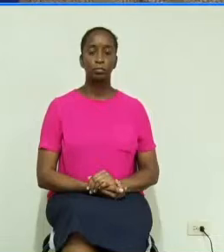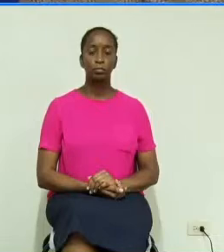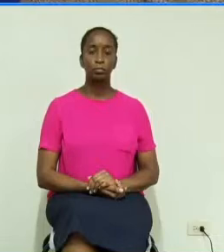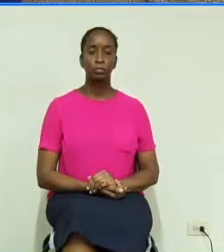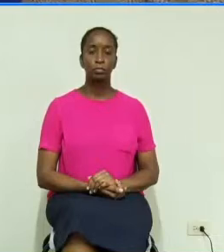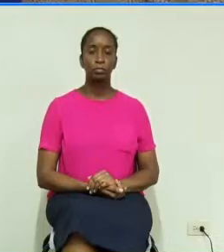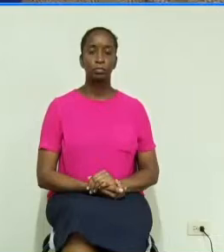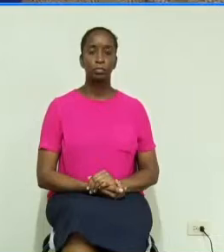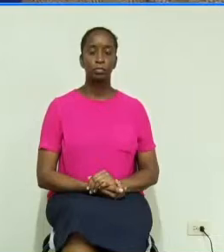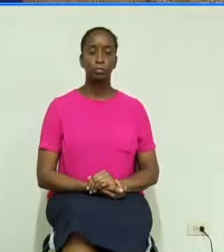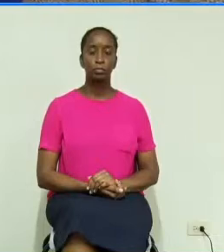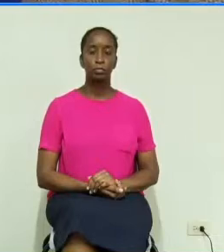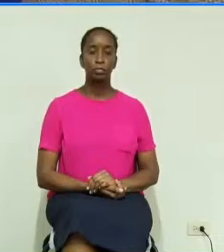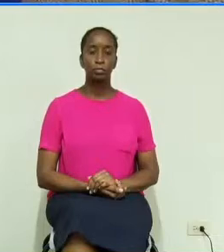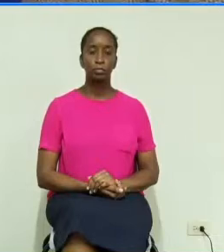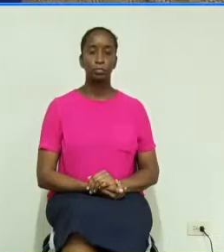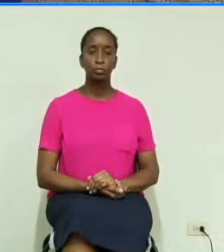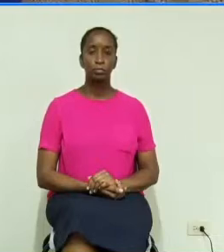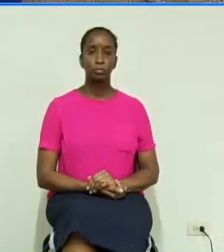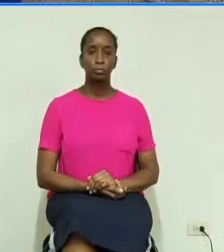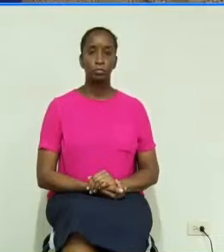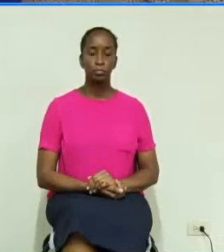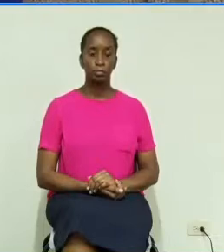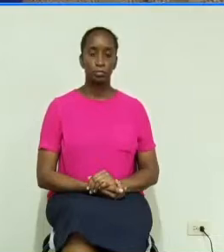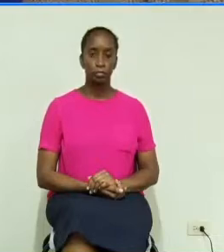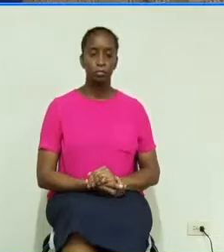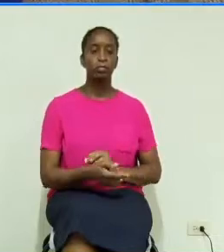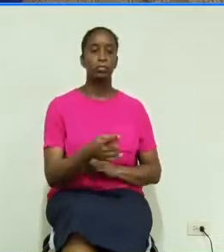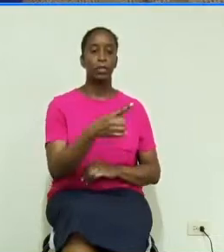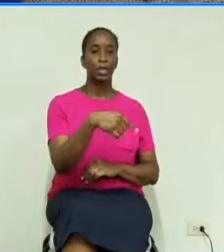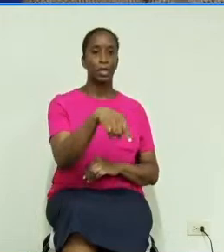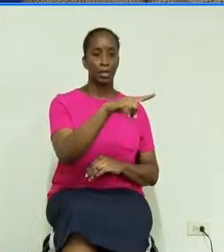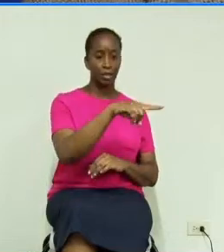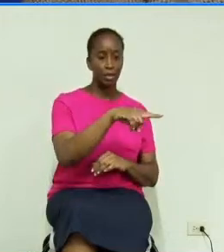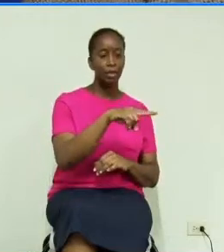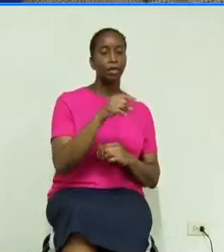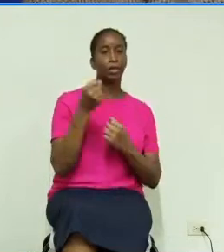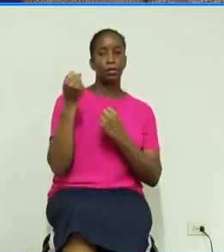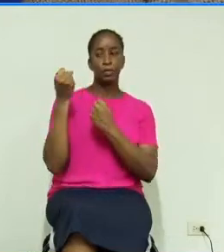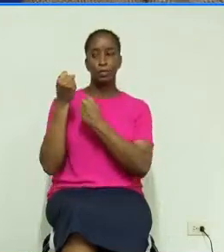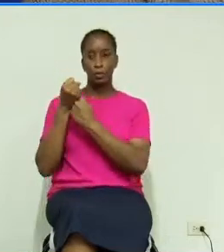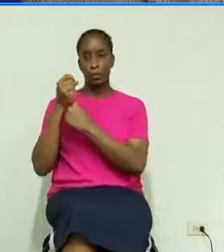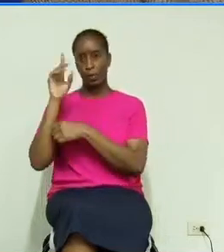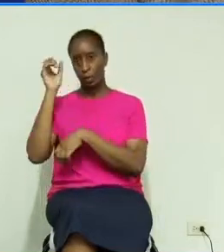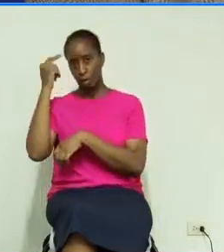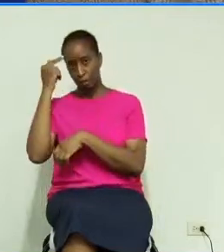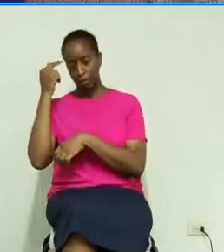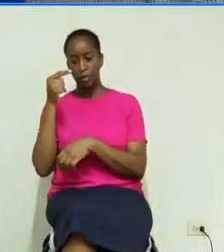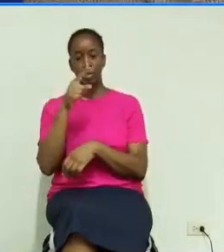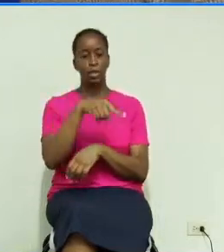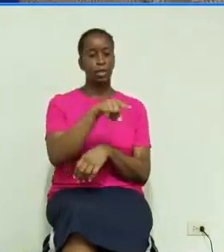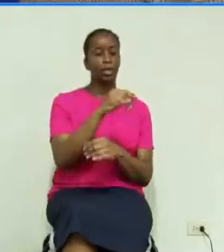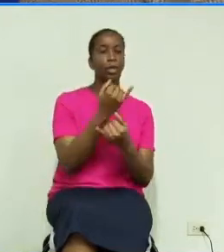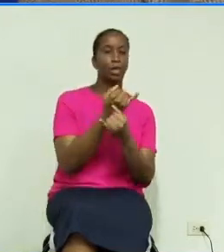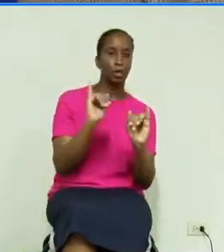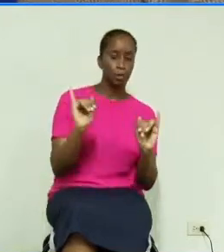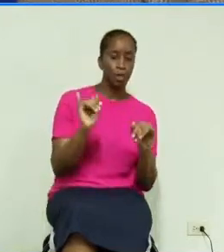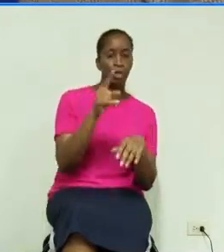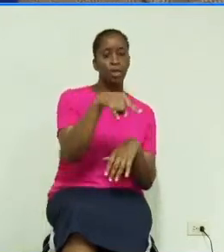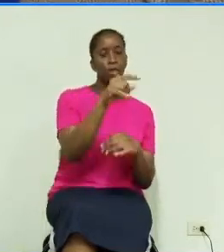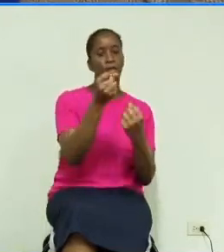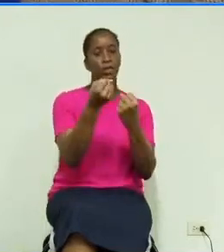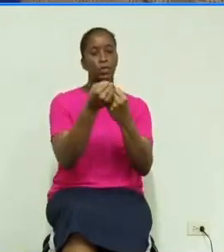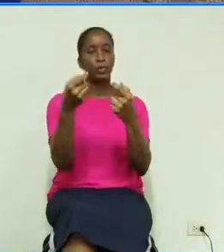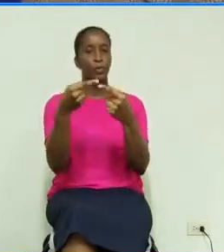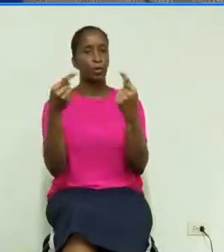appointed to serve, the government will always hold the balance of power. And I